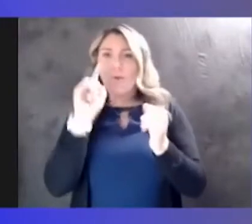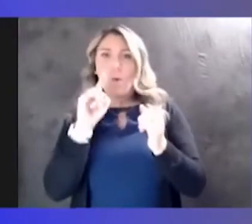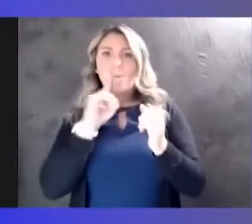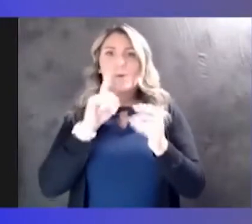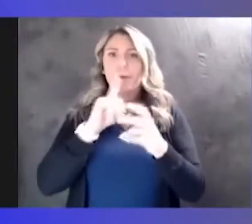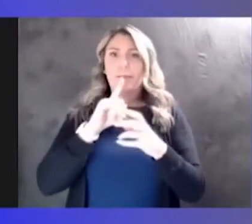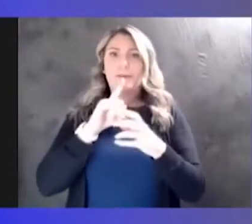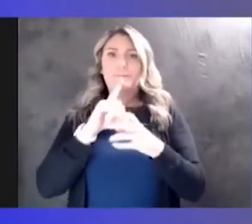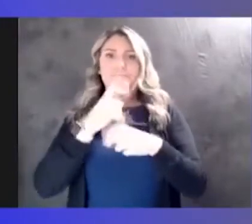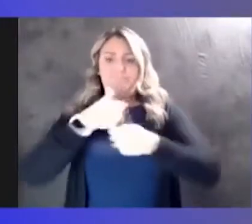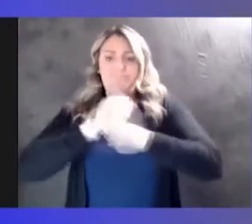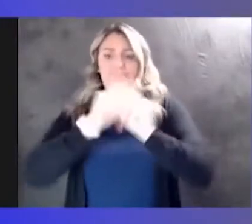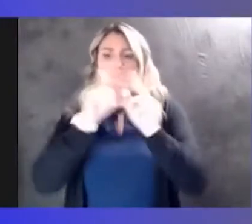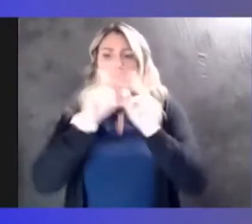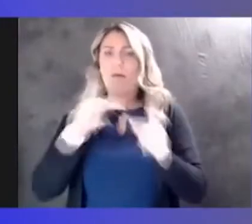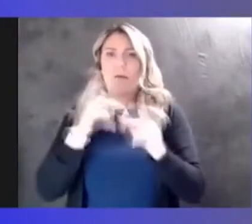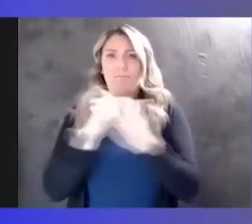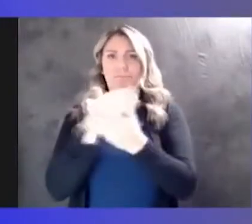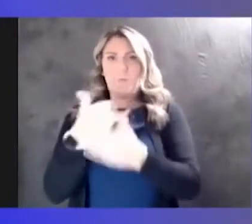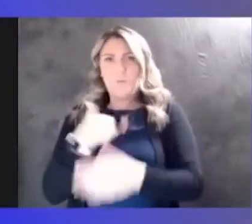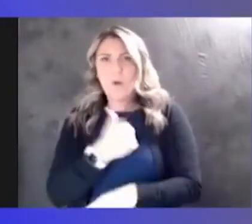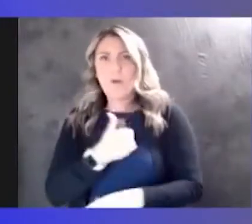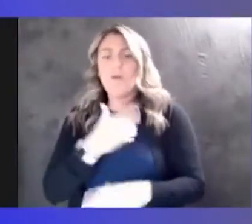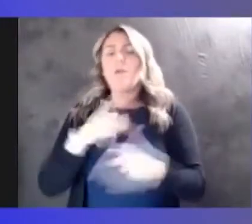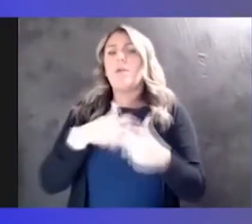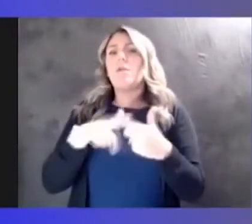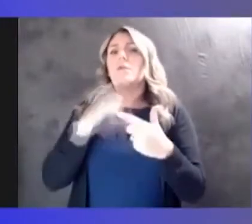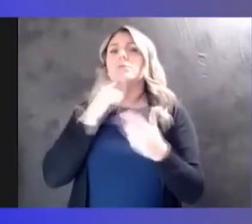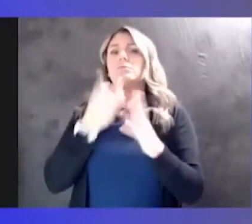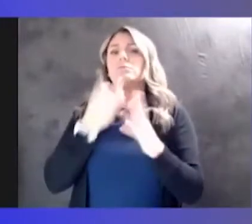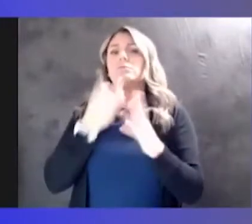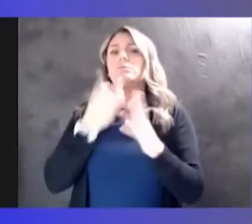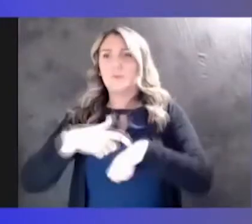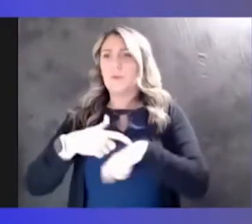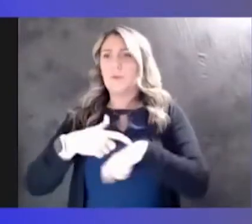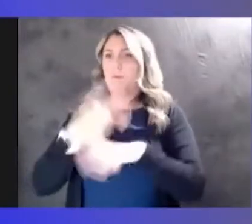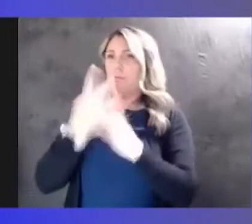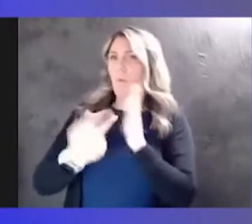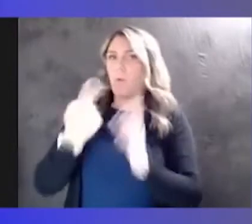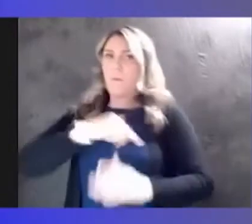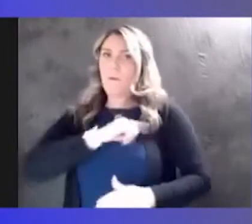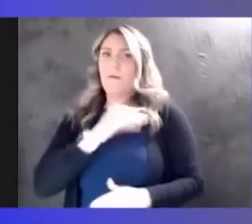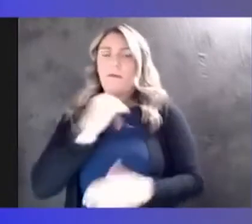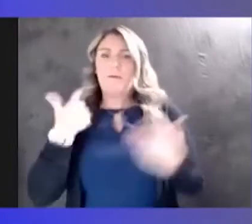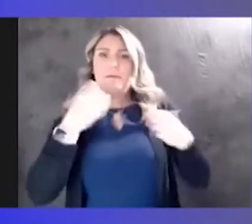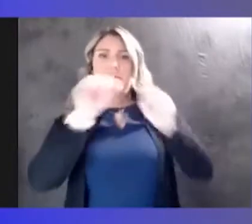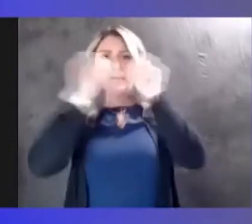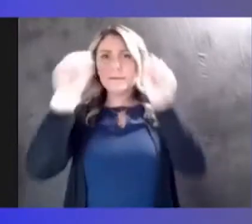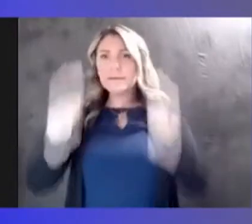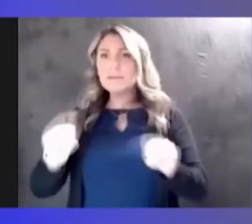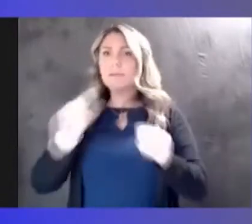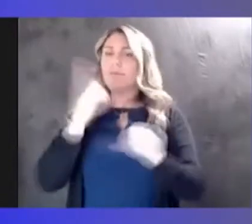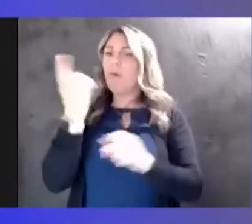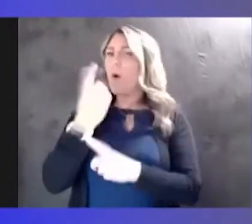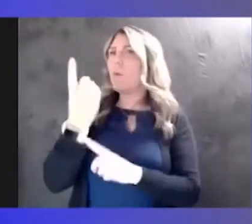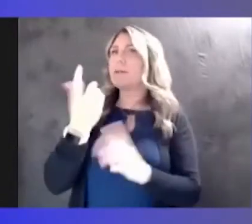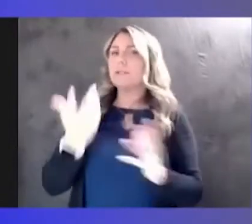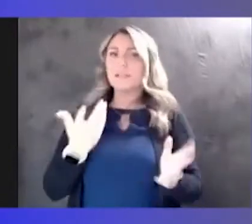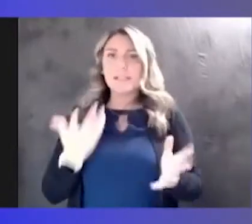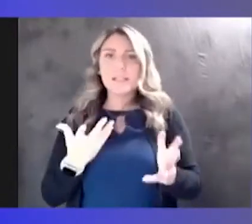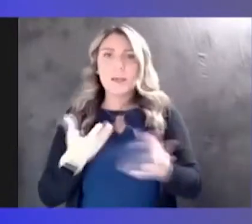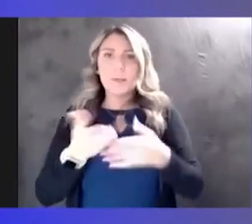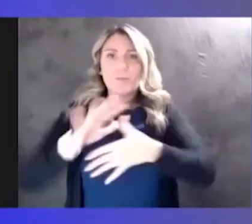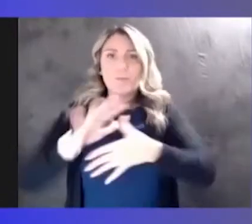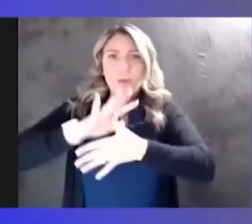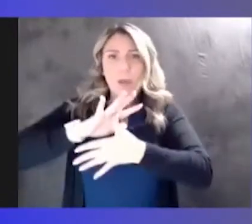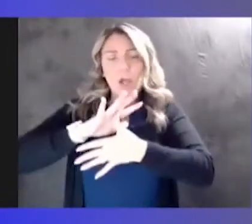But throughout the time, both we and sort of the health system are always primarily